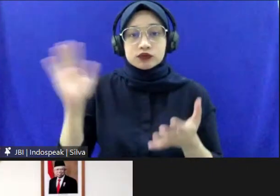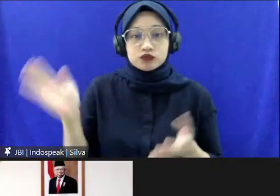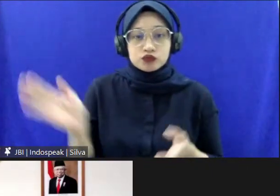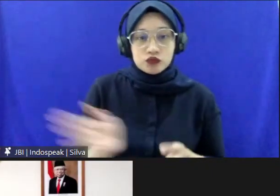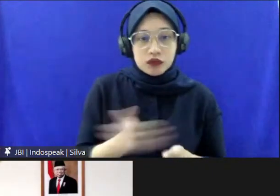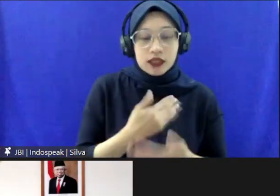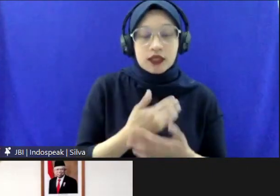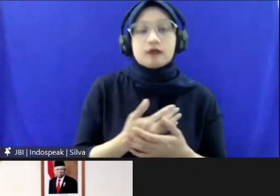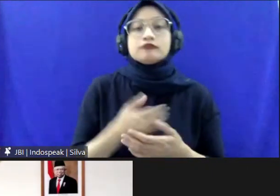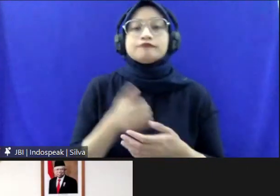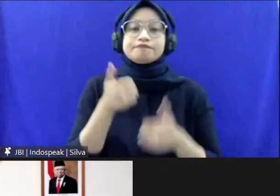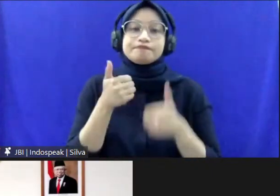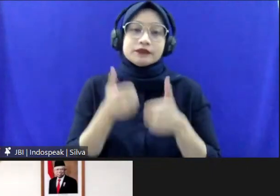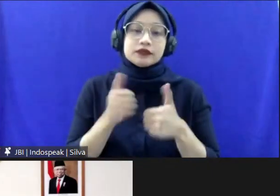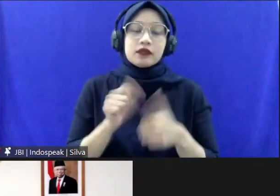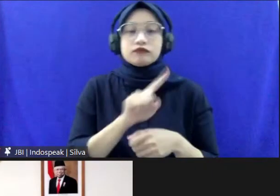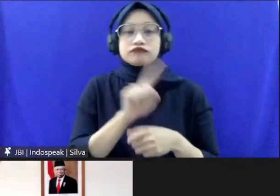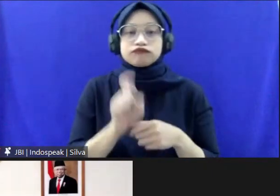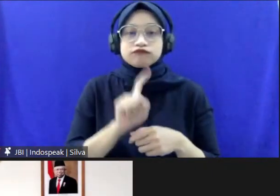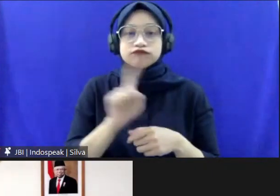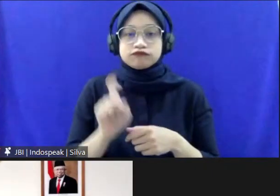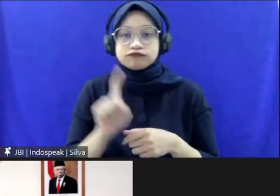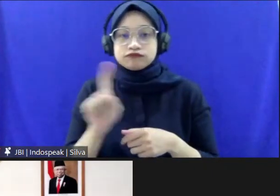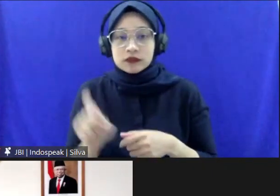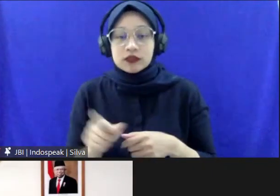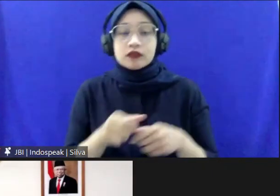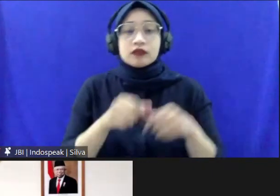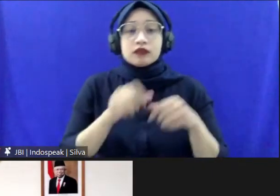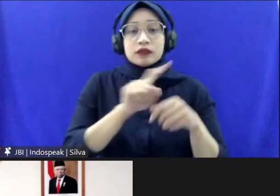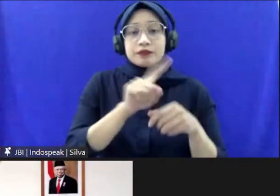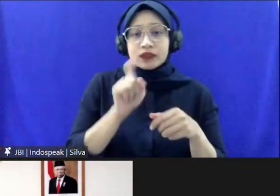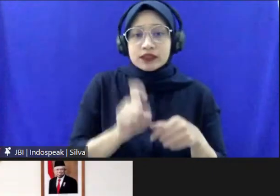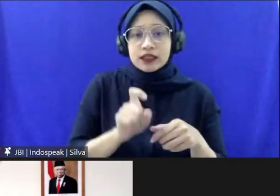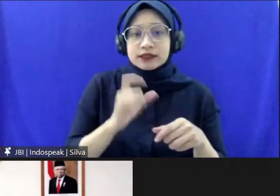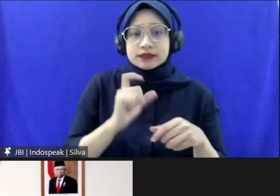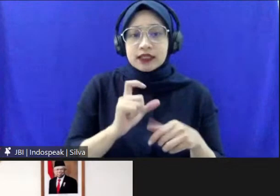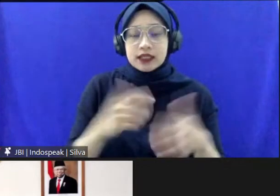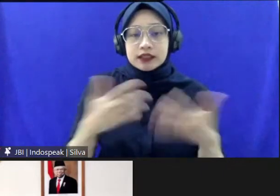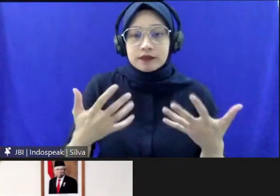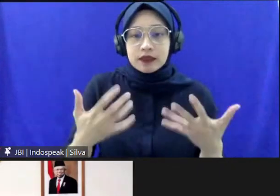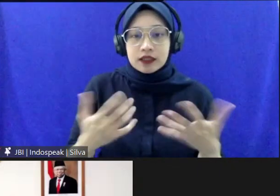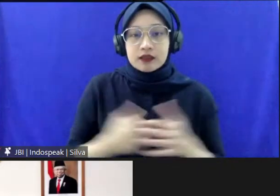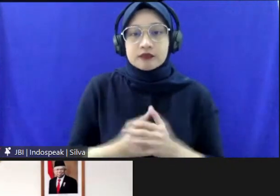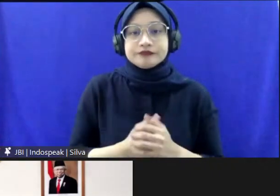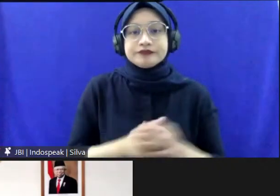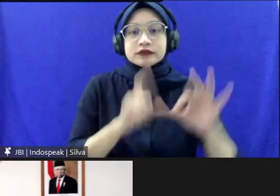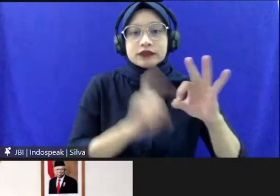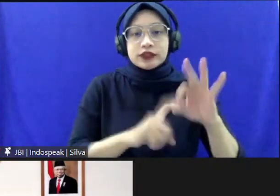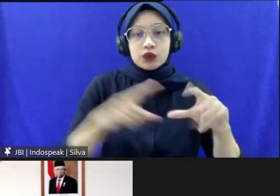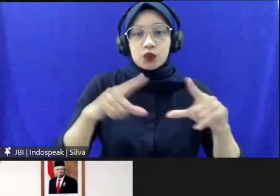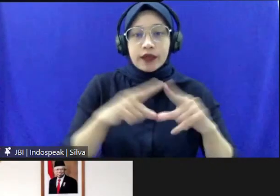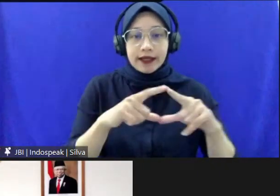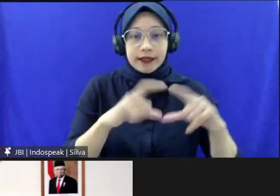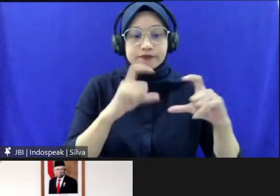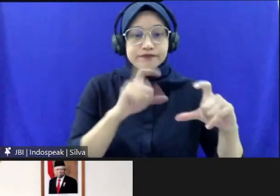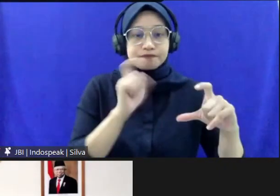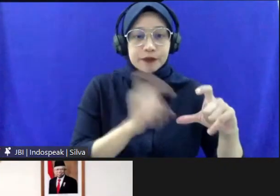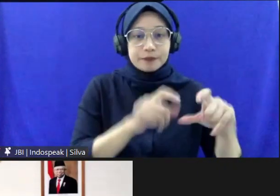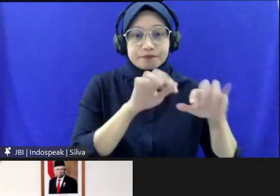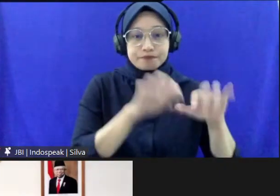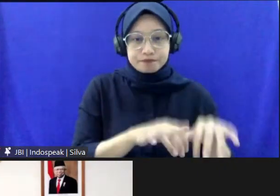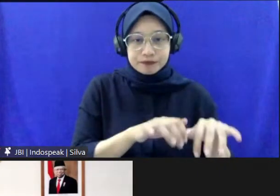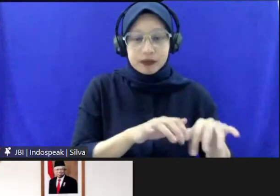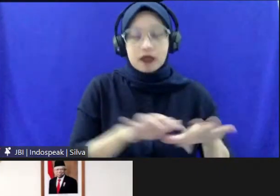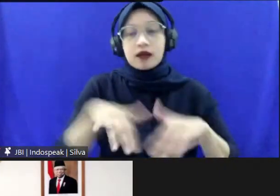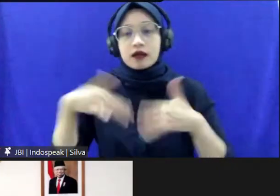ask question in two ways. You can write question on Q&A box or clicking the raise hand icon. For those on YouTube, you